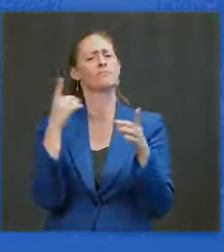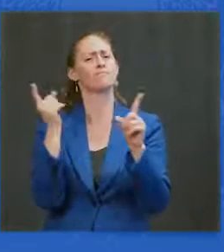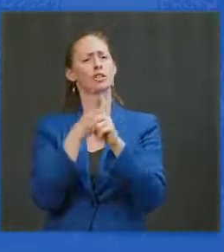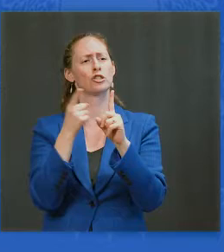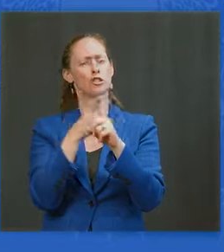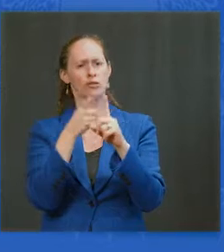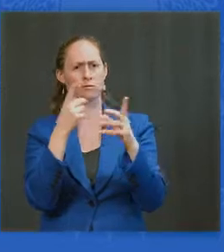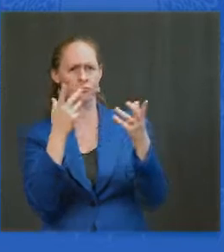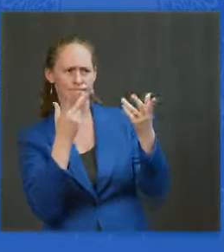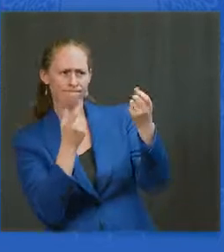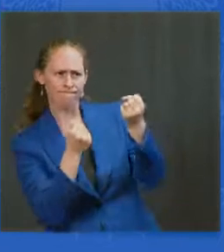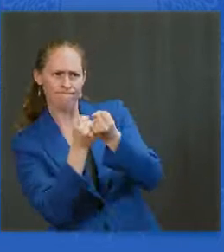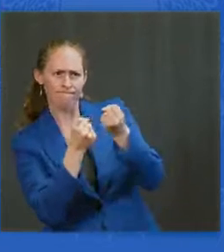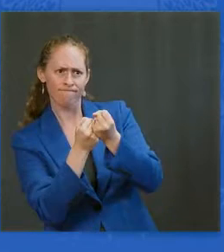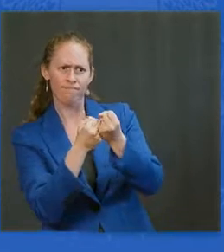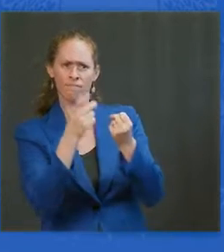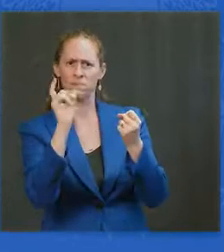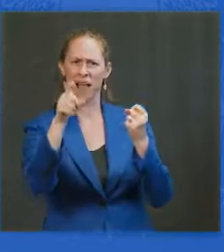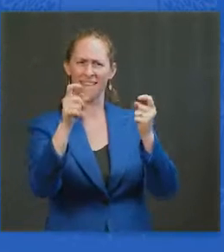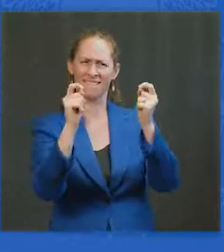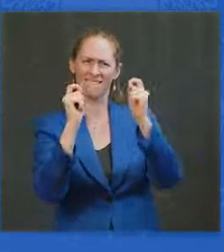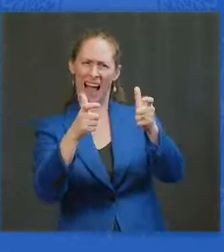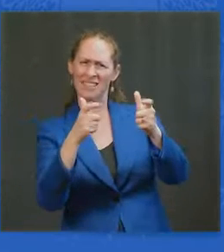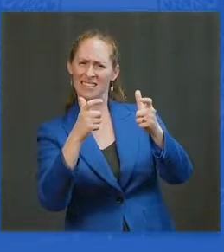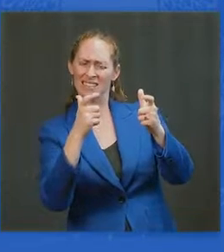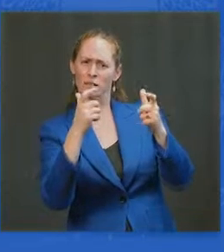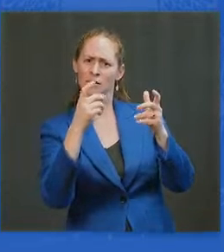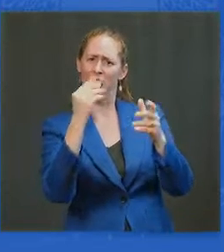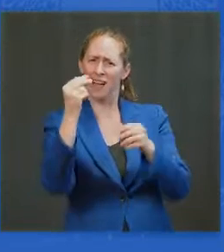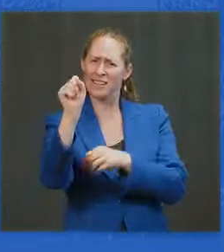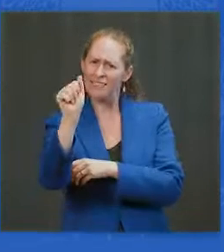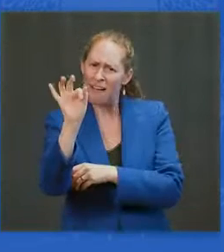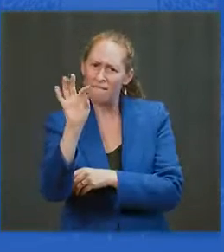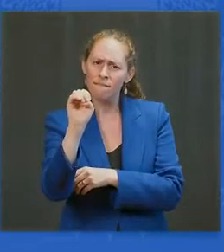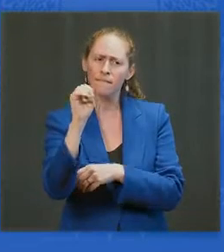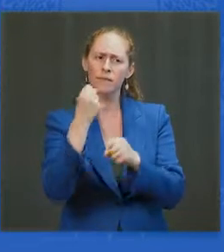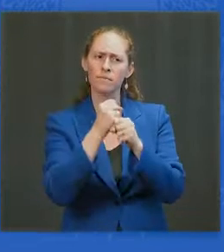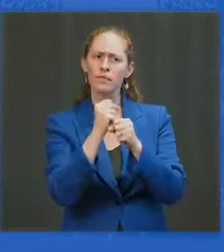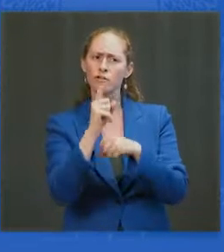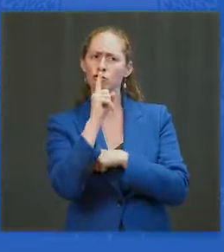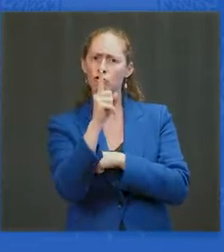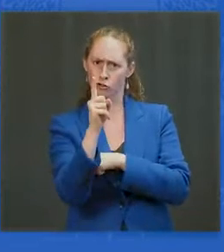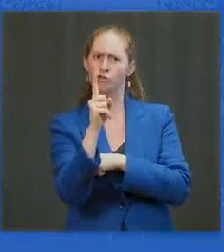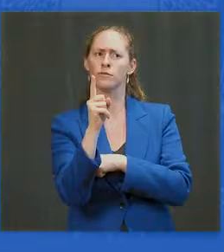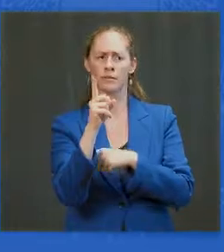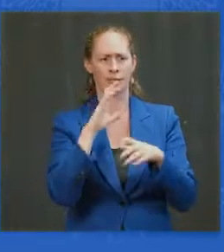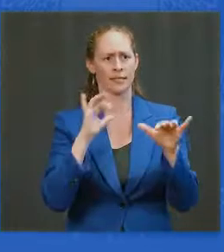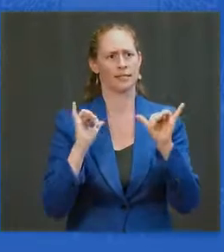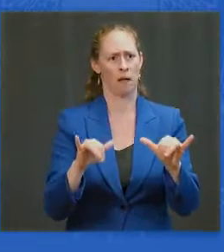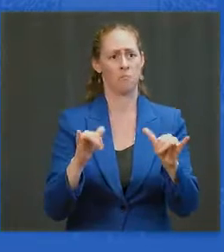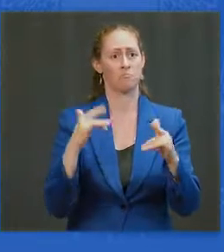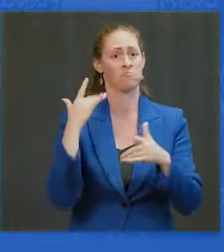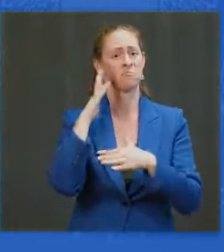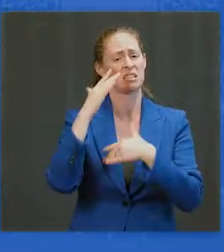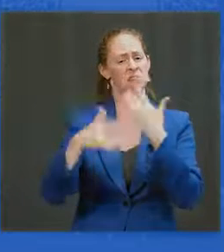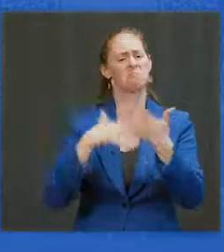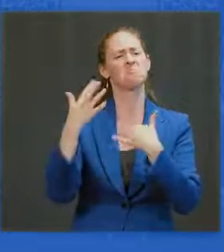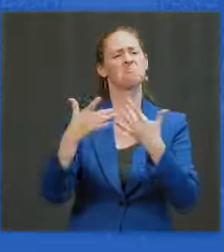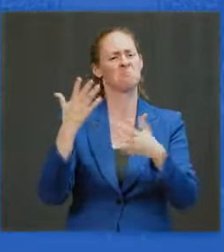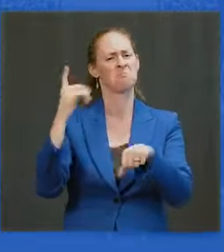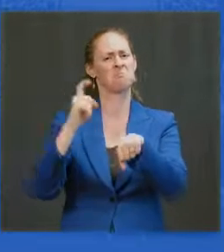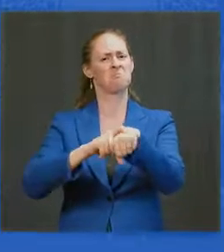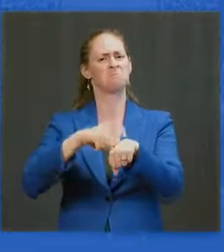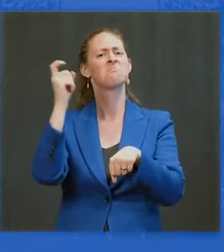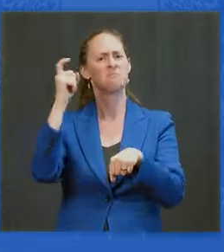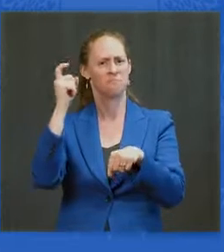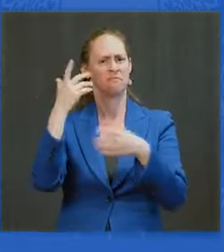as efficiently and safely as possible. We are currently on a pace to finish by August the 31st. The sooner